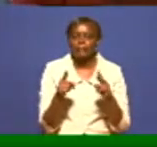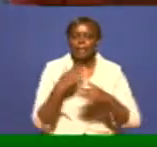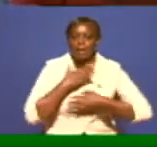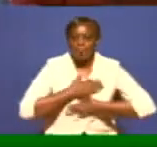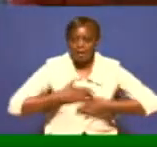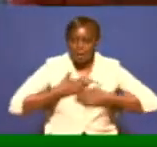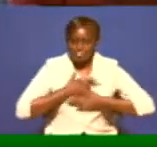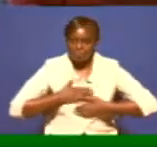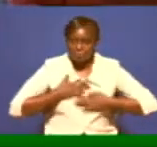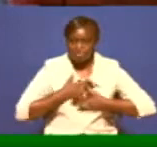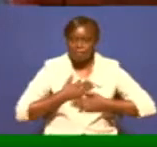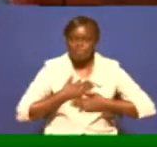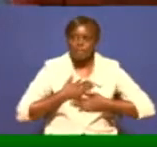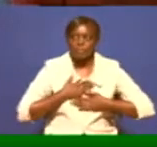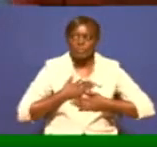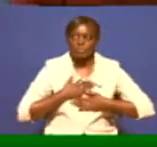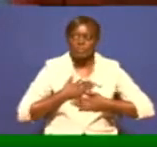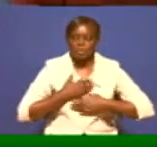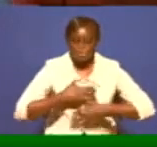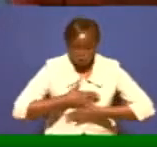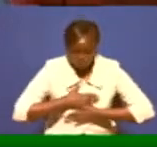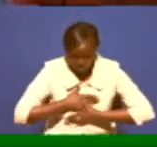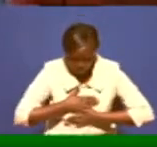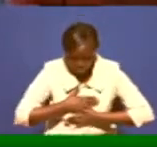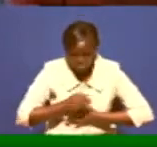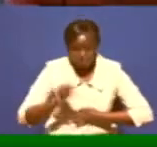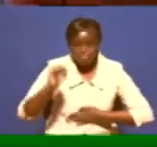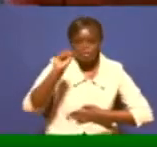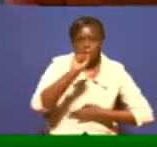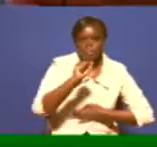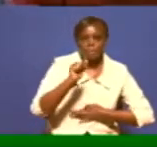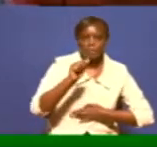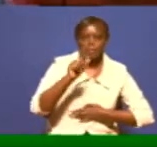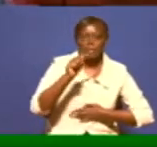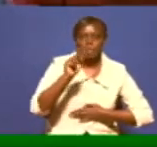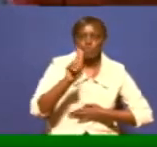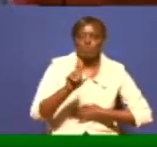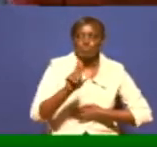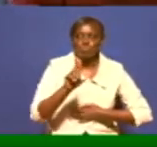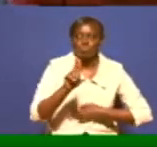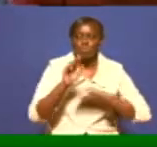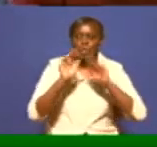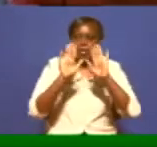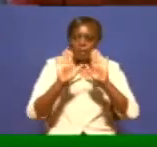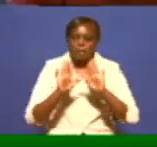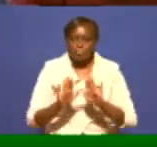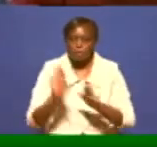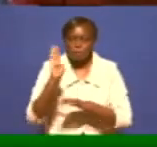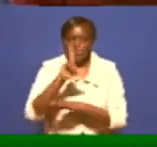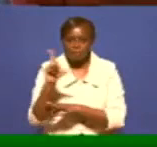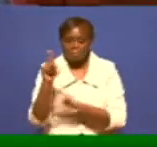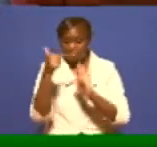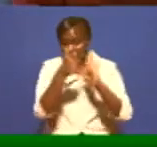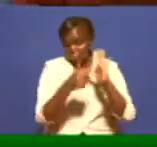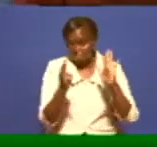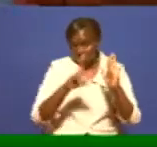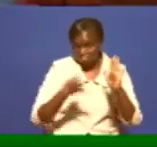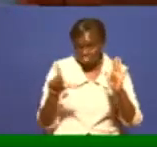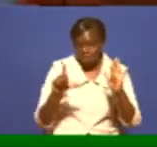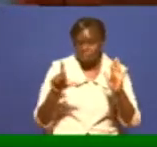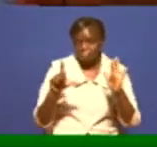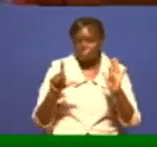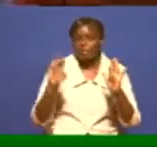appreciating Honorable Sako Mbunyasi for this important bill, the bill